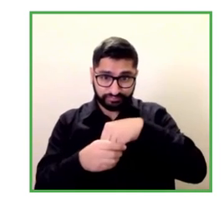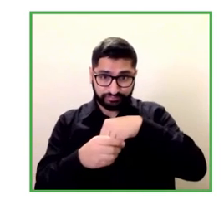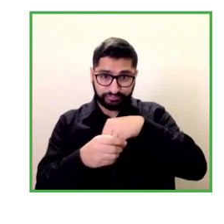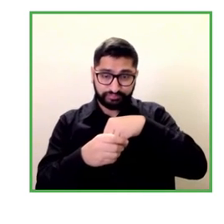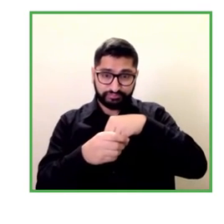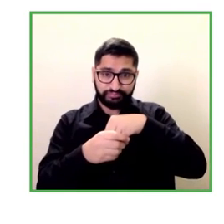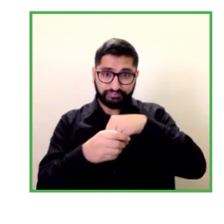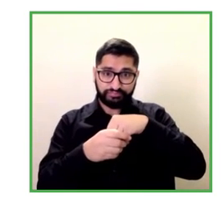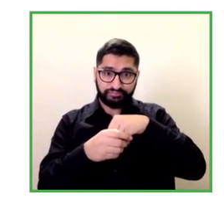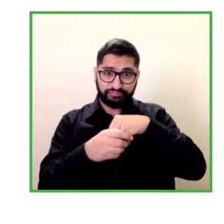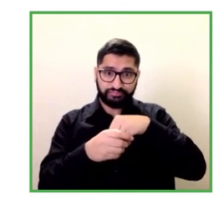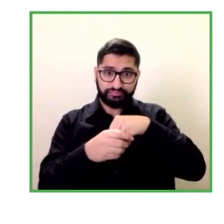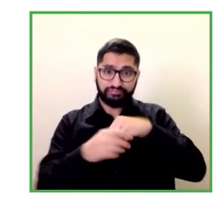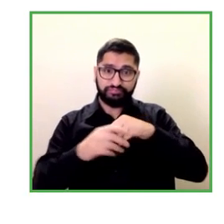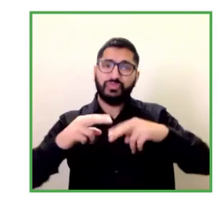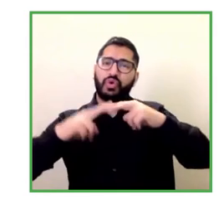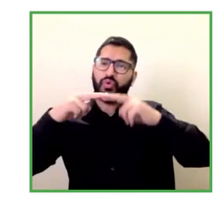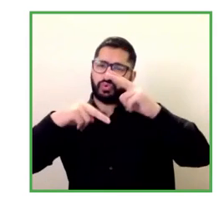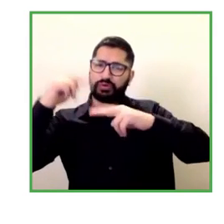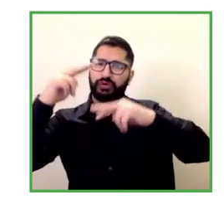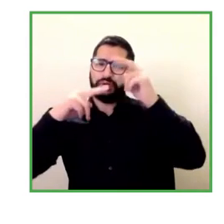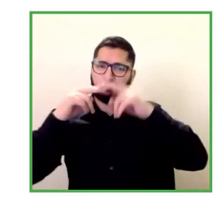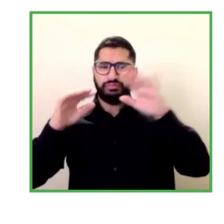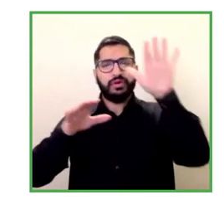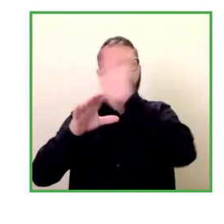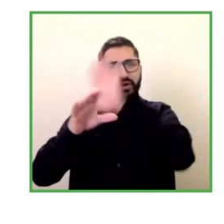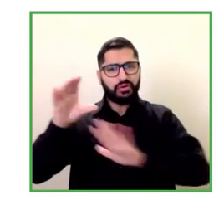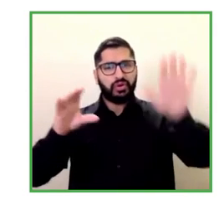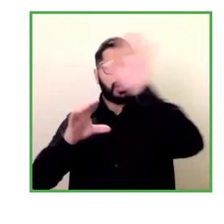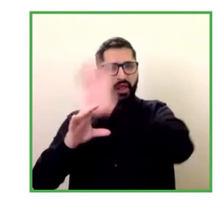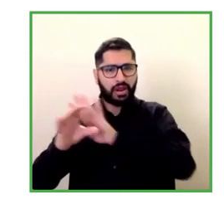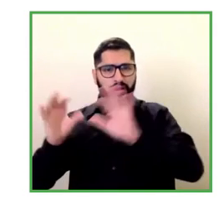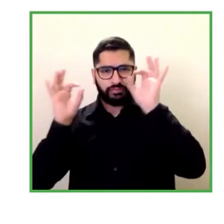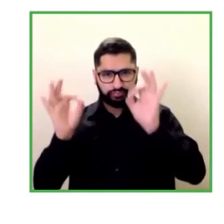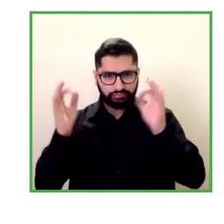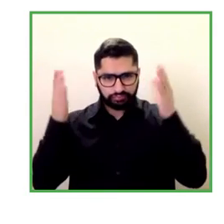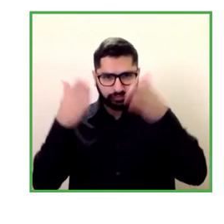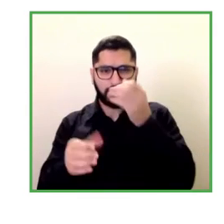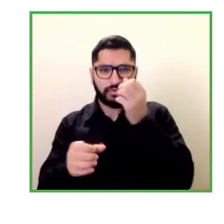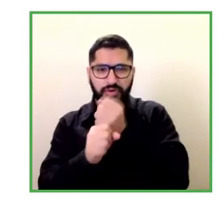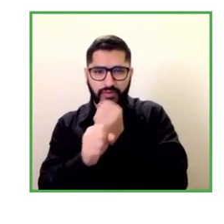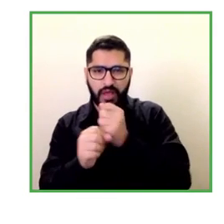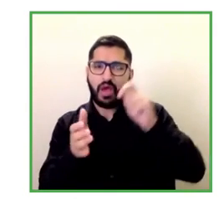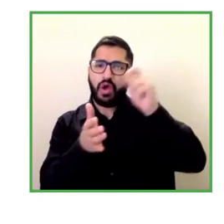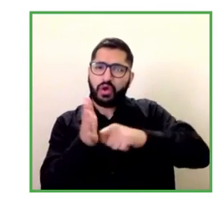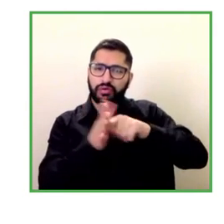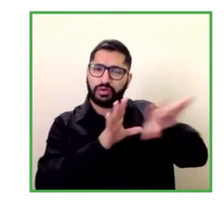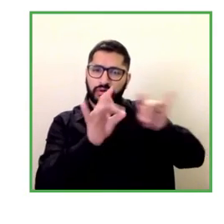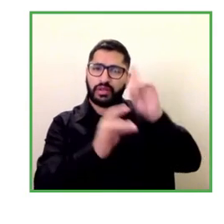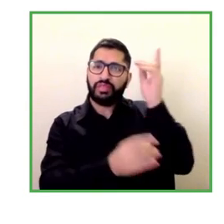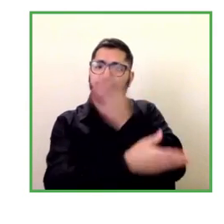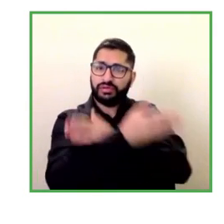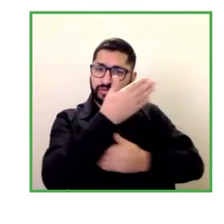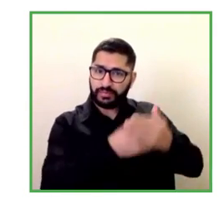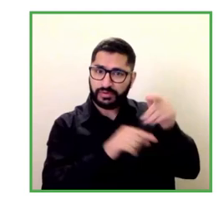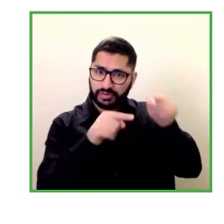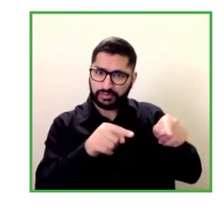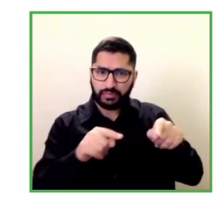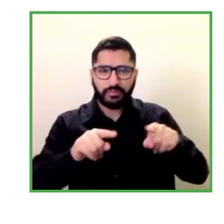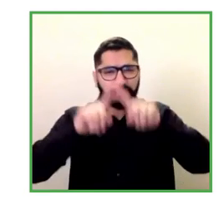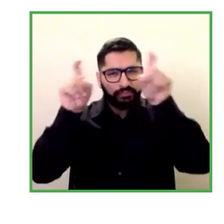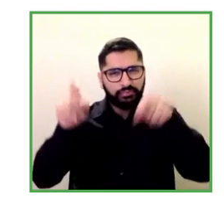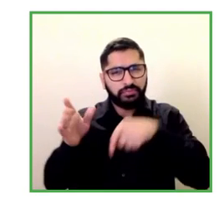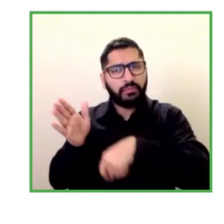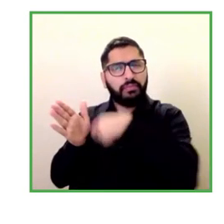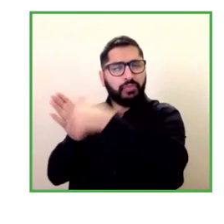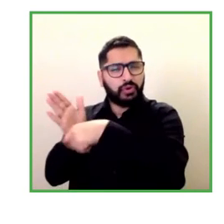the business world in this Iberoamerican country. So what projects can we set up? Thank you, Anna, for your